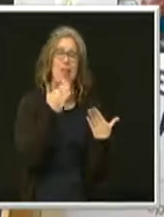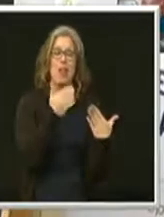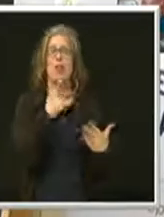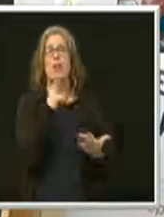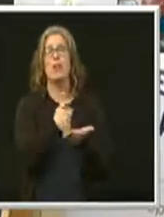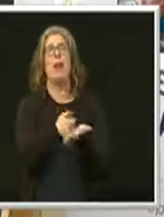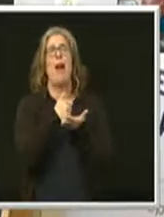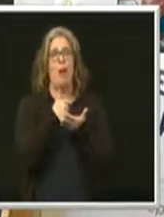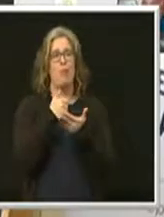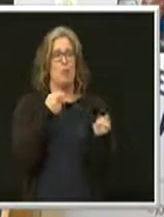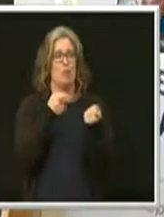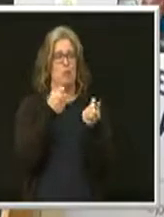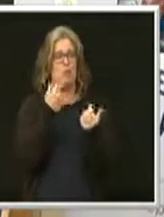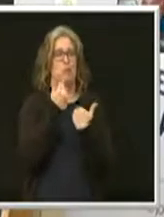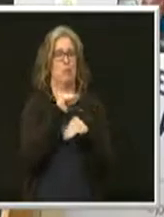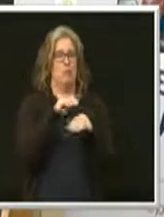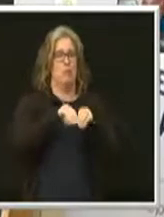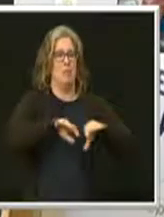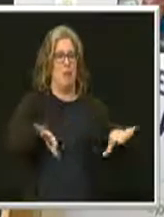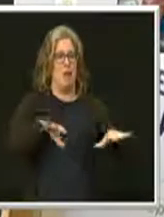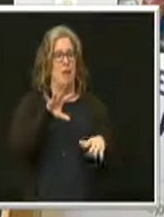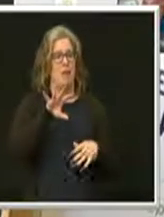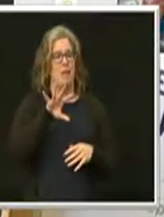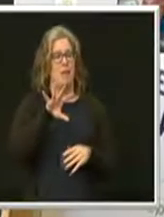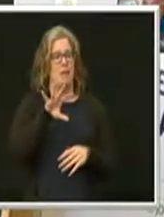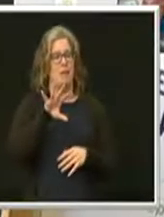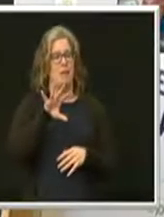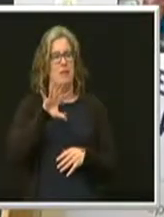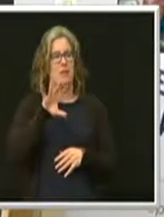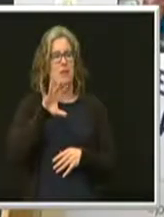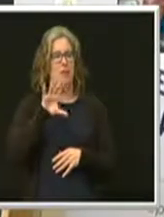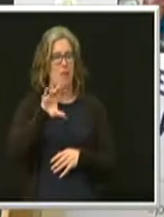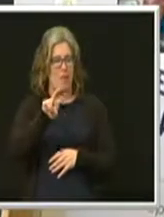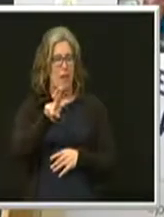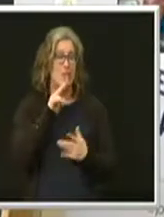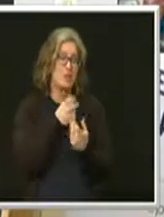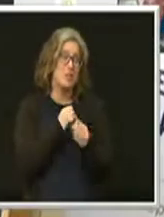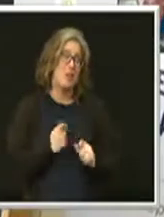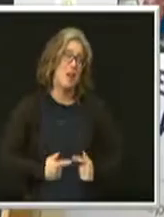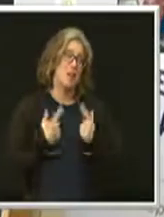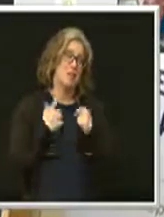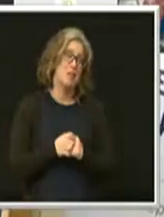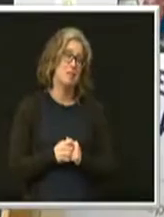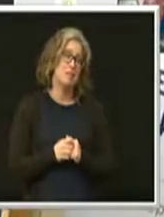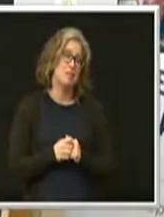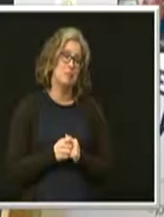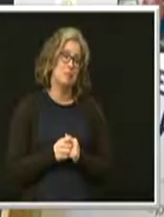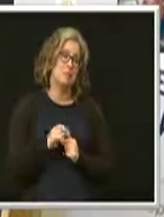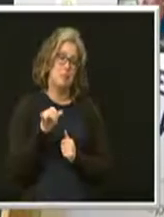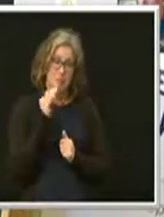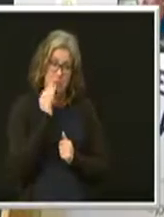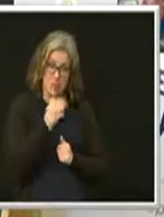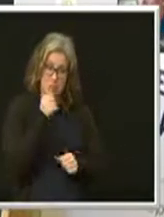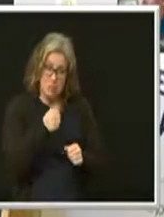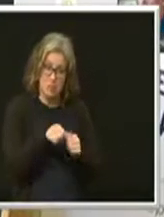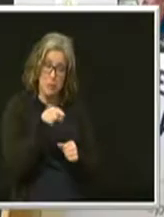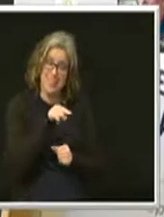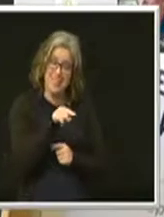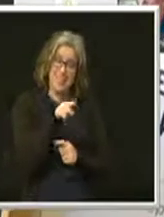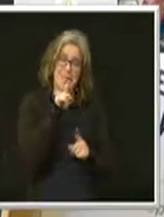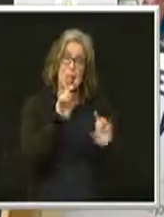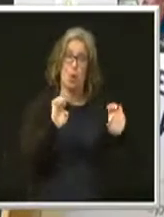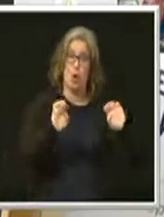really helping us control the spread of the novel coronavirus, and you're saving lives. So just want to remember that this is